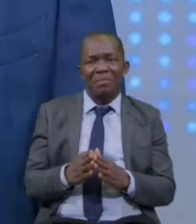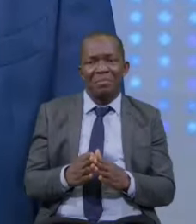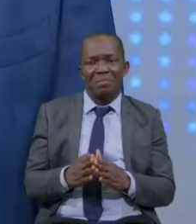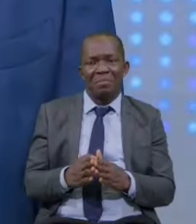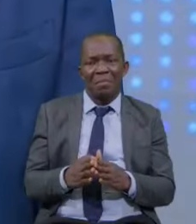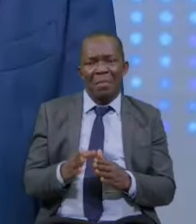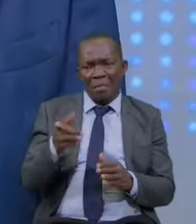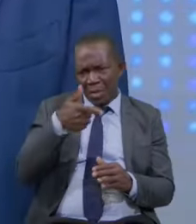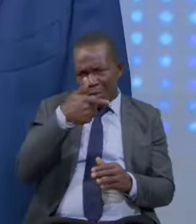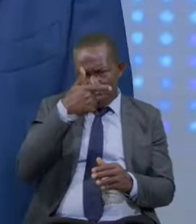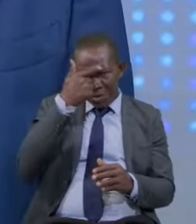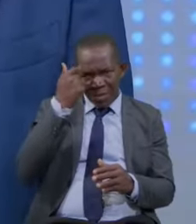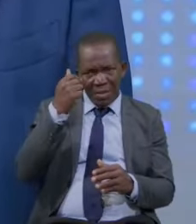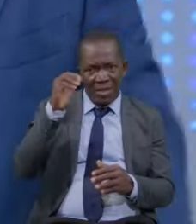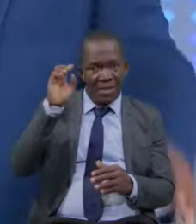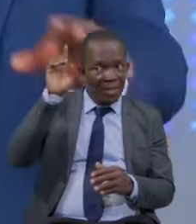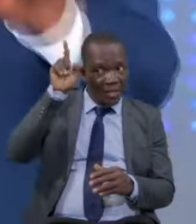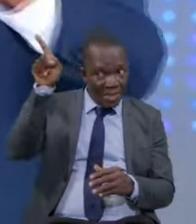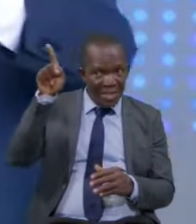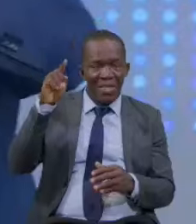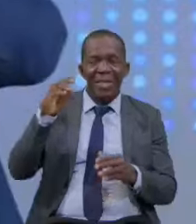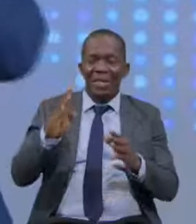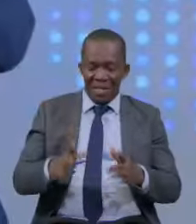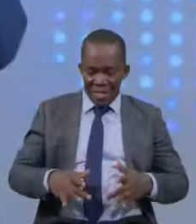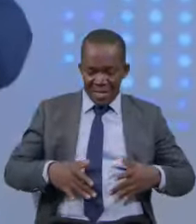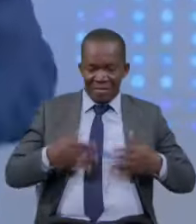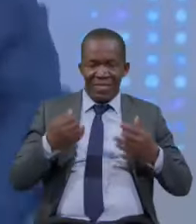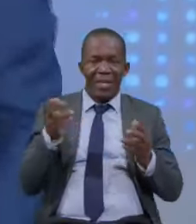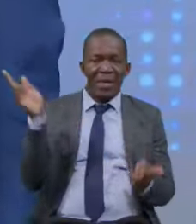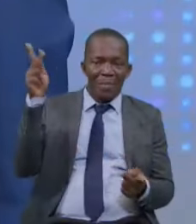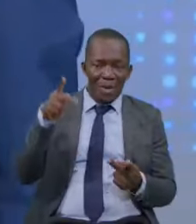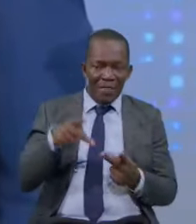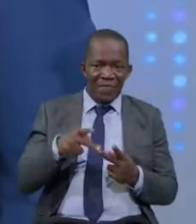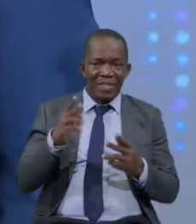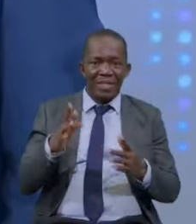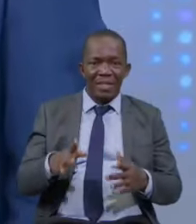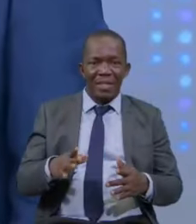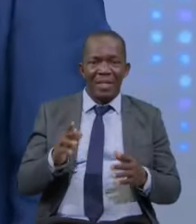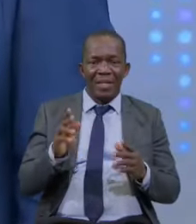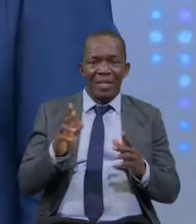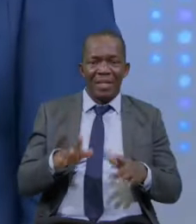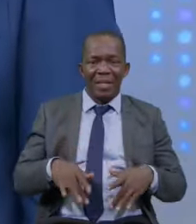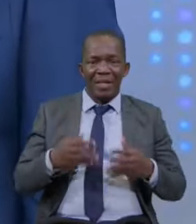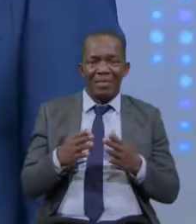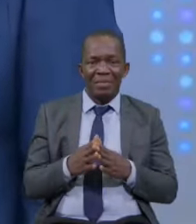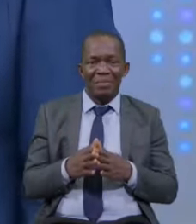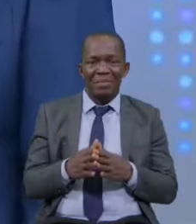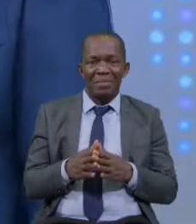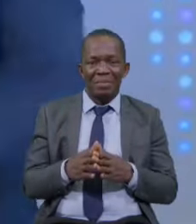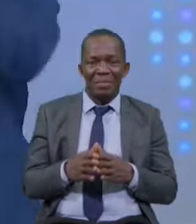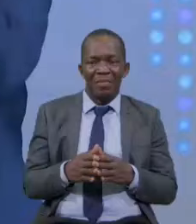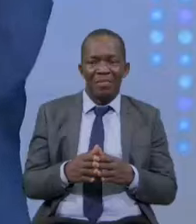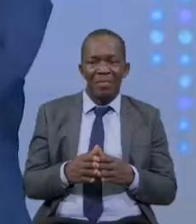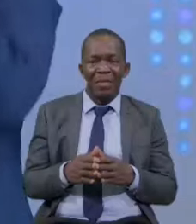a perfect life that reflected the life, the character, the attributes of